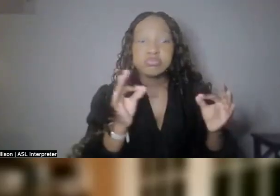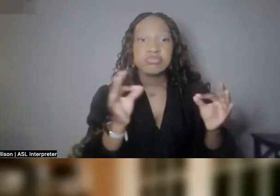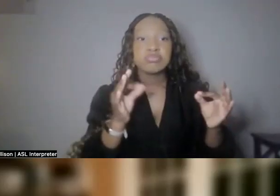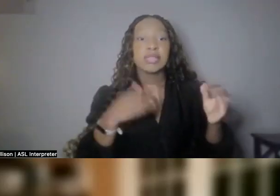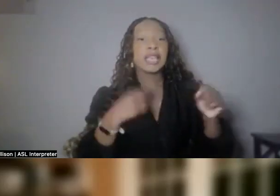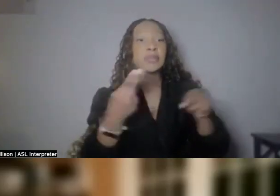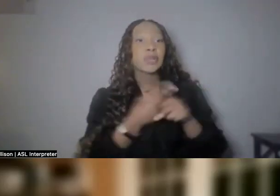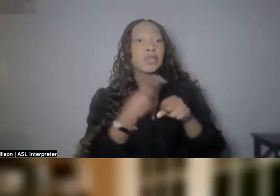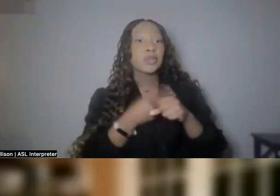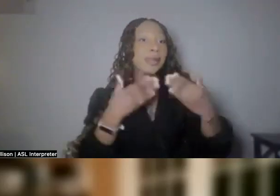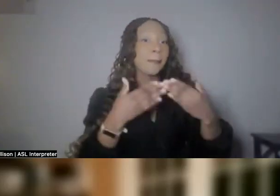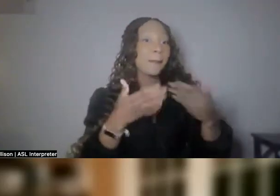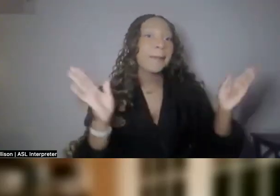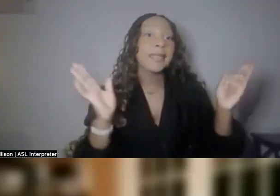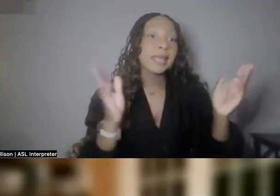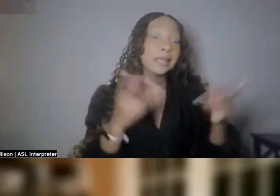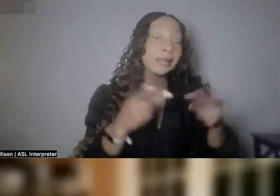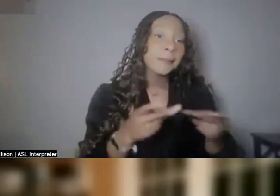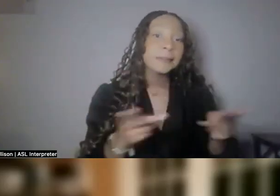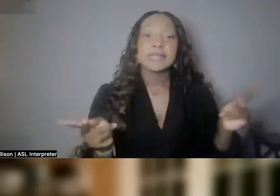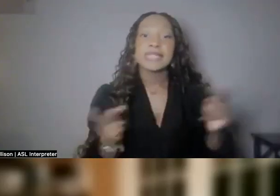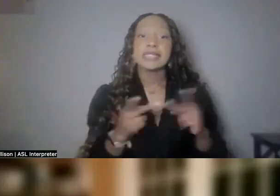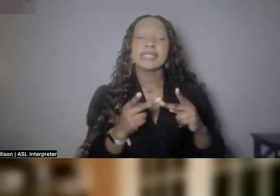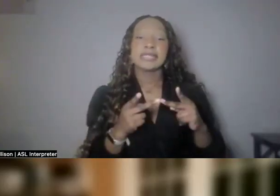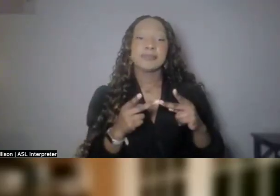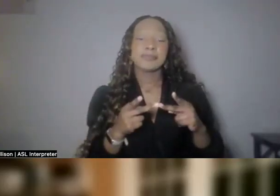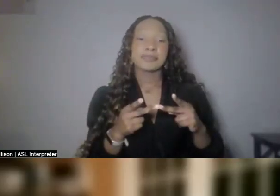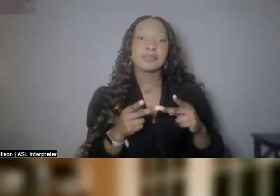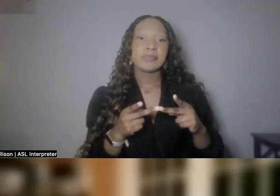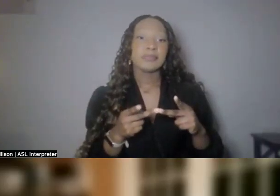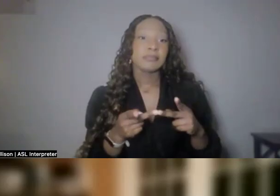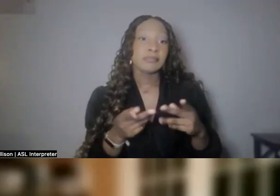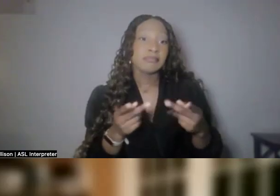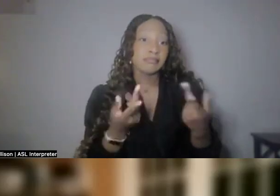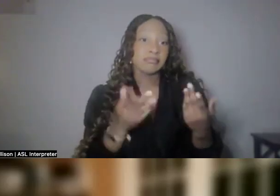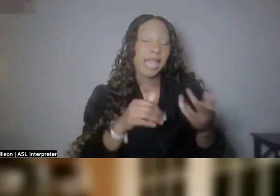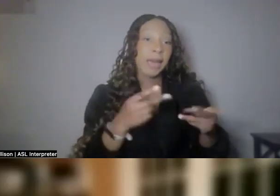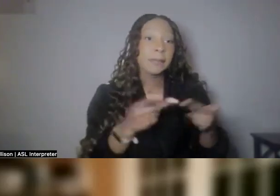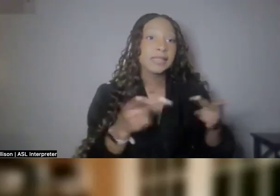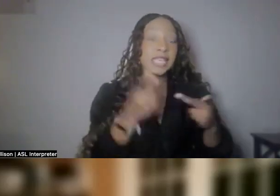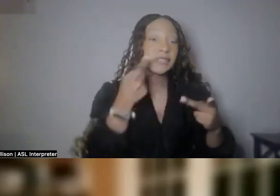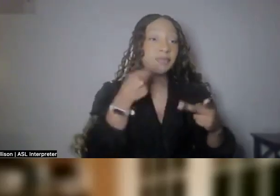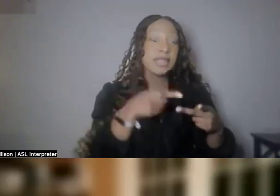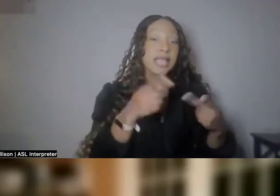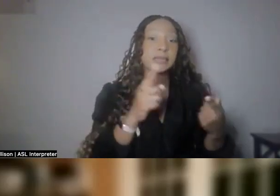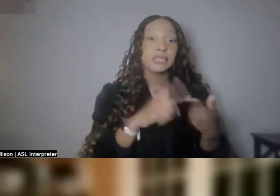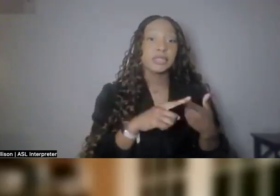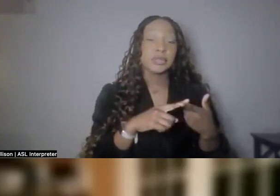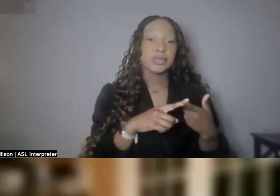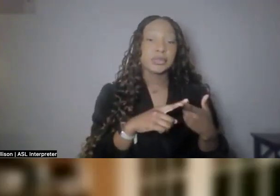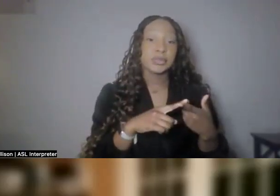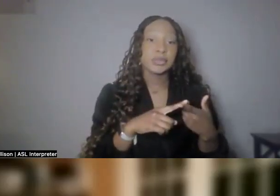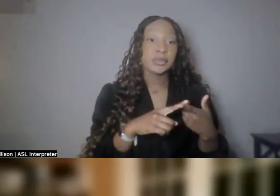using public space um, as a place to, you know, for